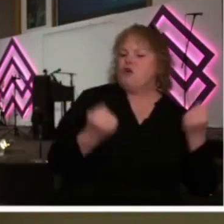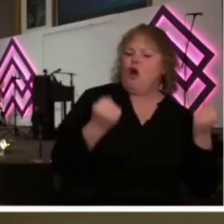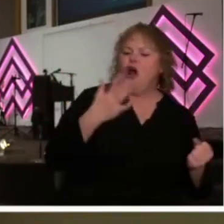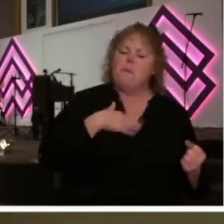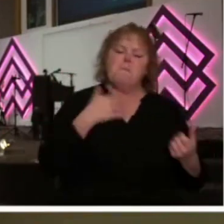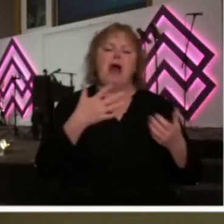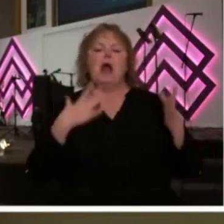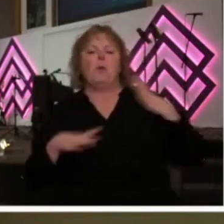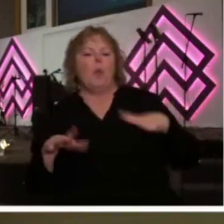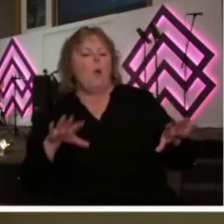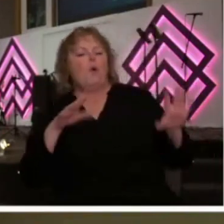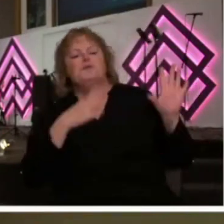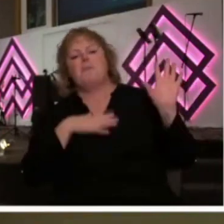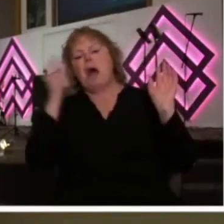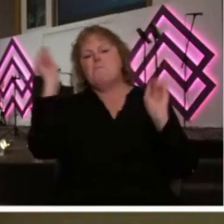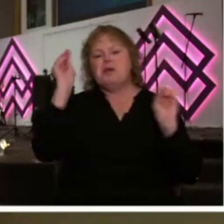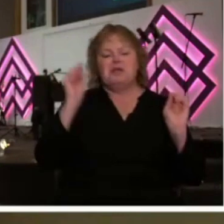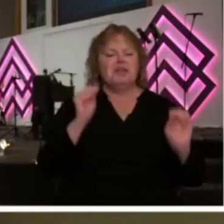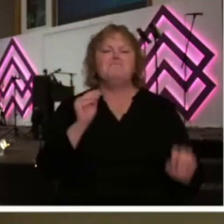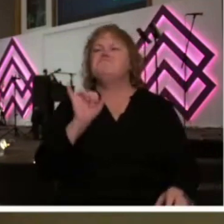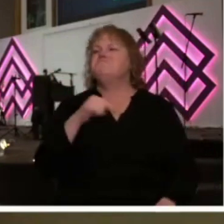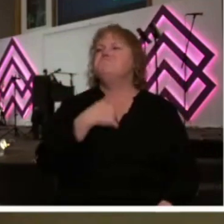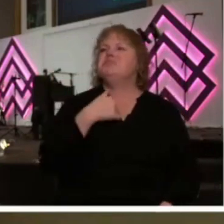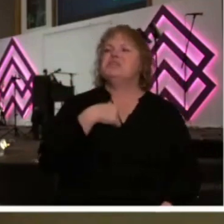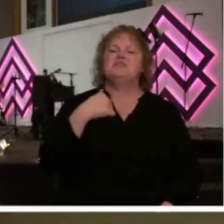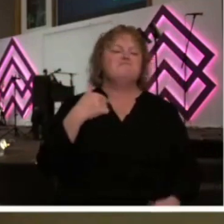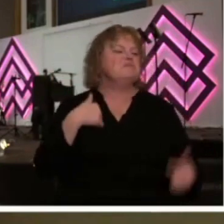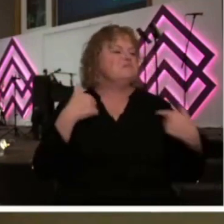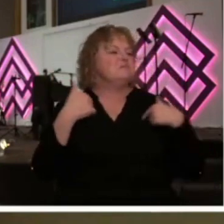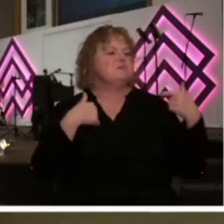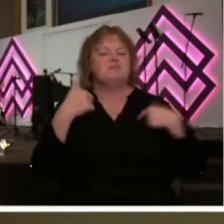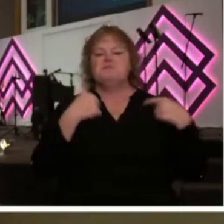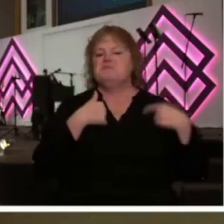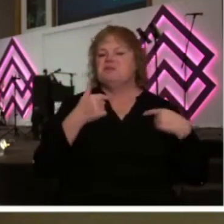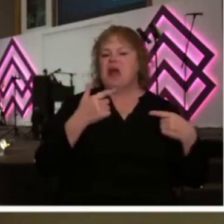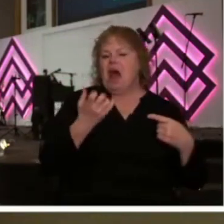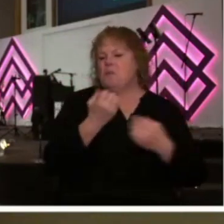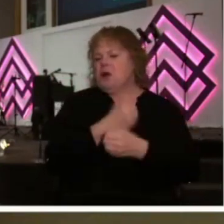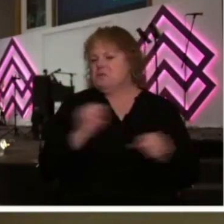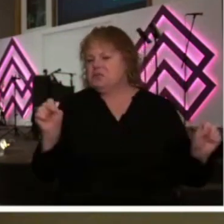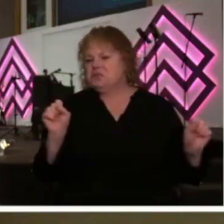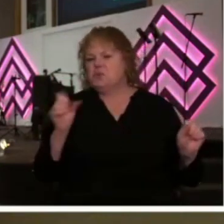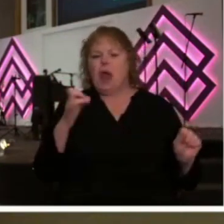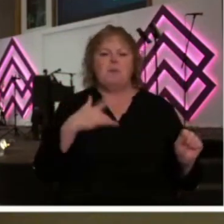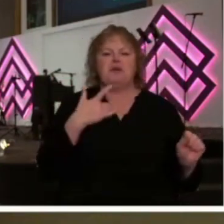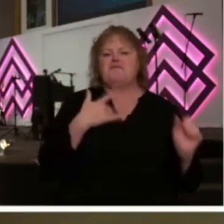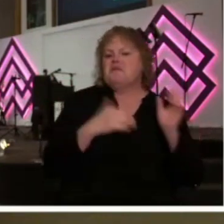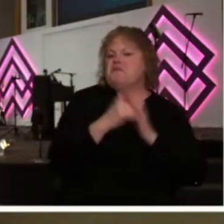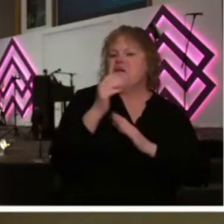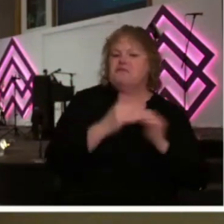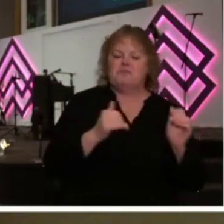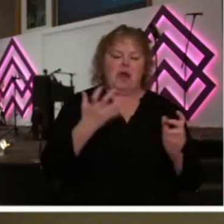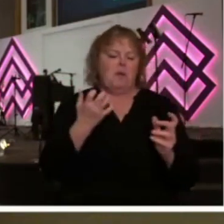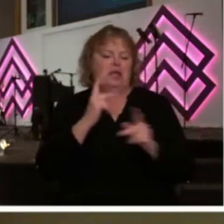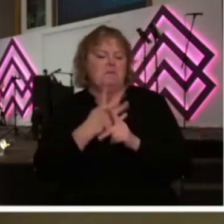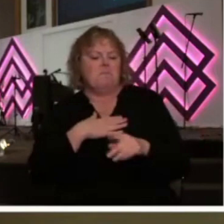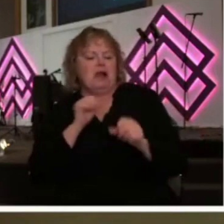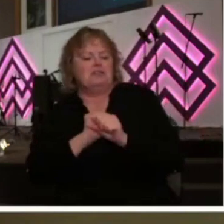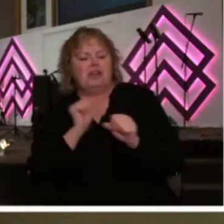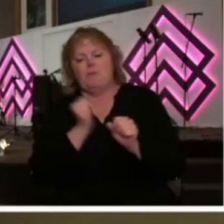stuff, your opinion, your security, your feelings, your job,